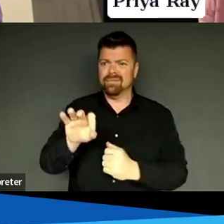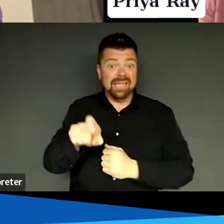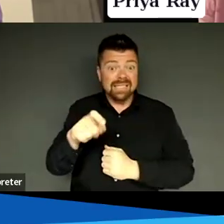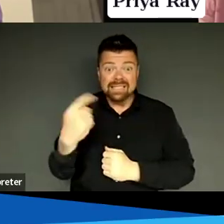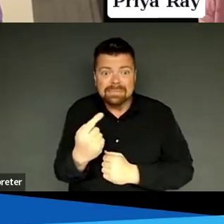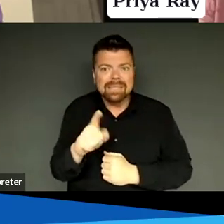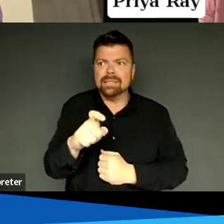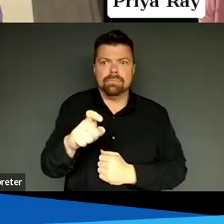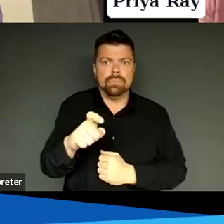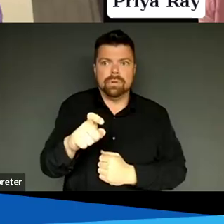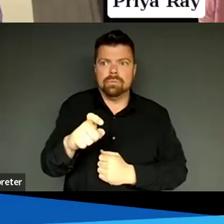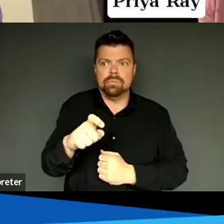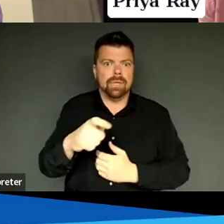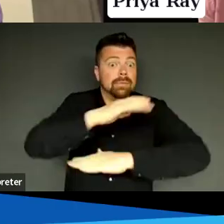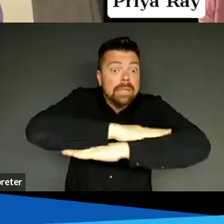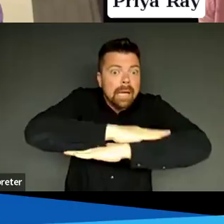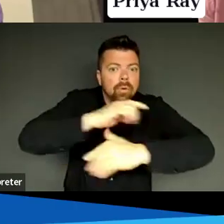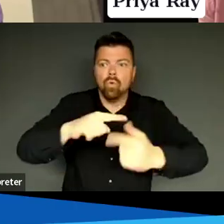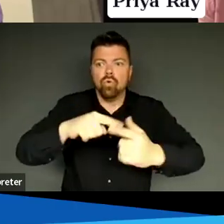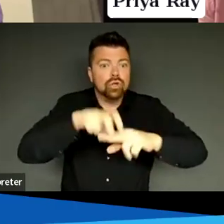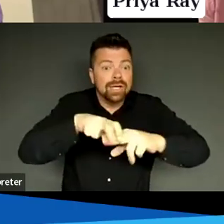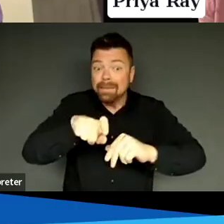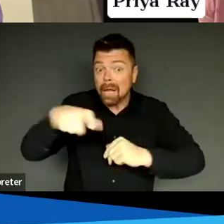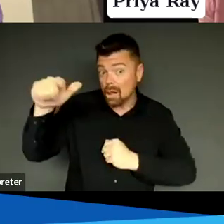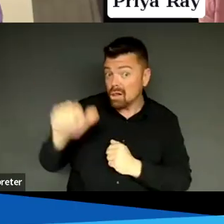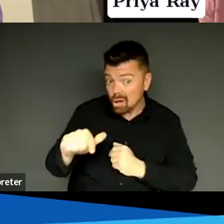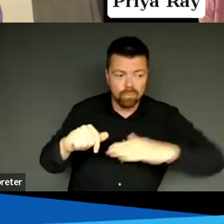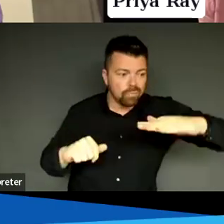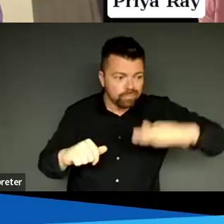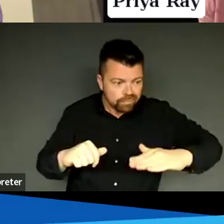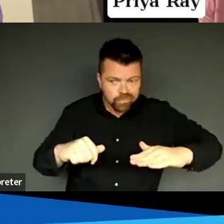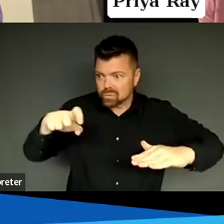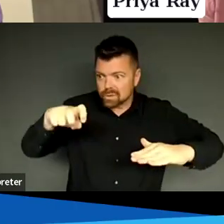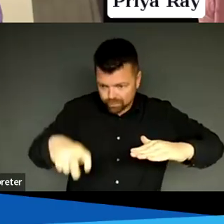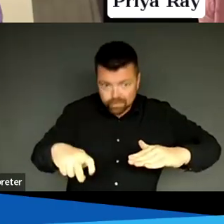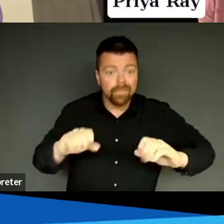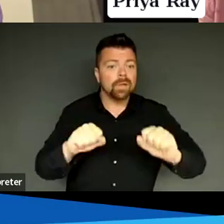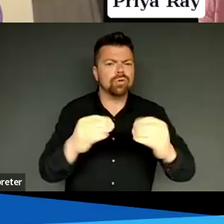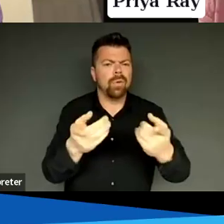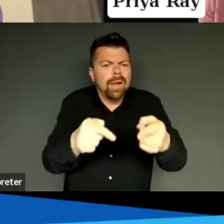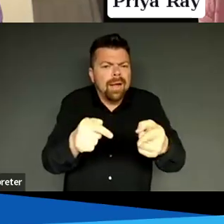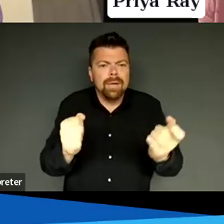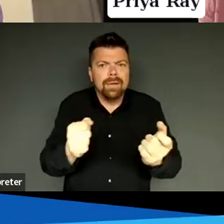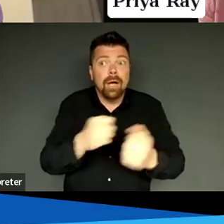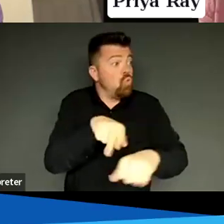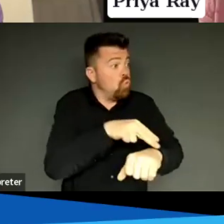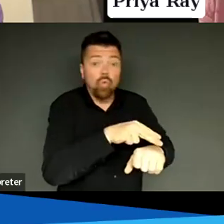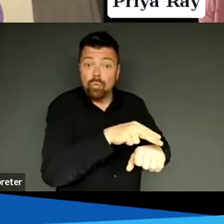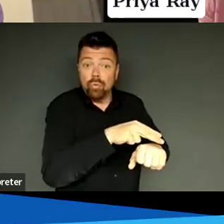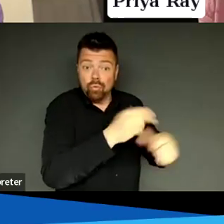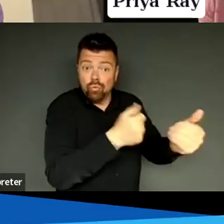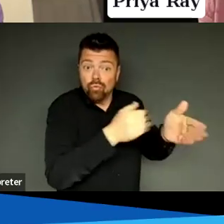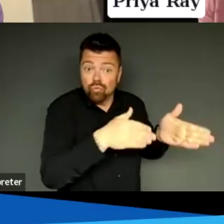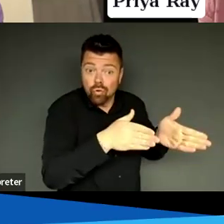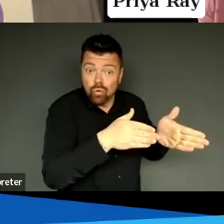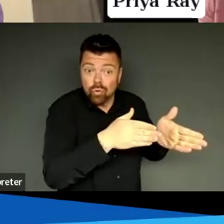be very low, and so what ends up happening is they book me in a regular exam room, and